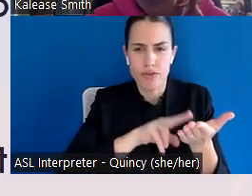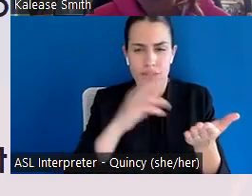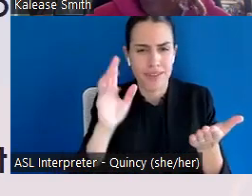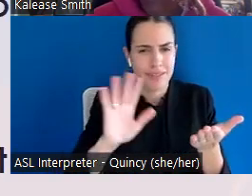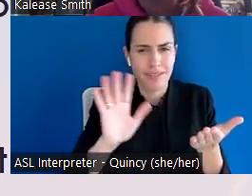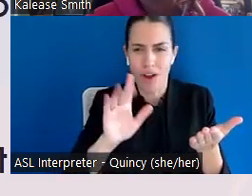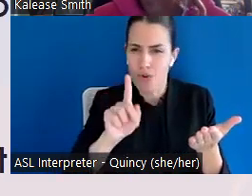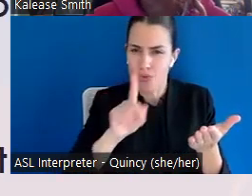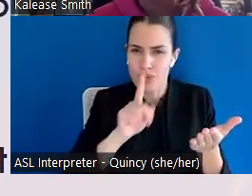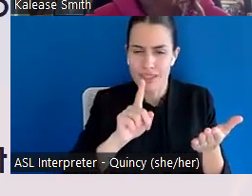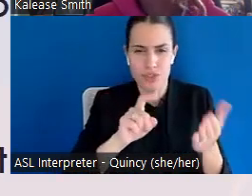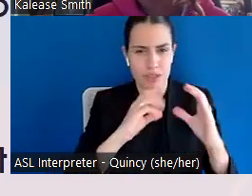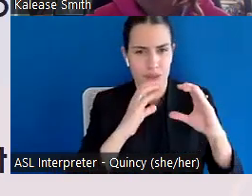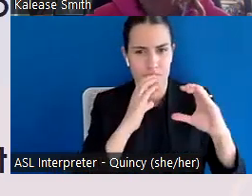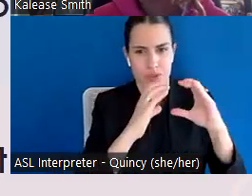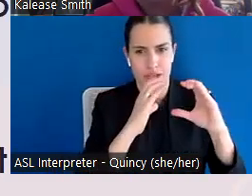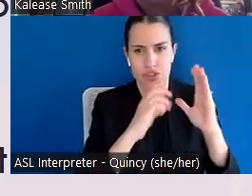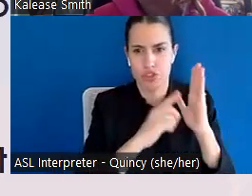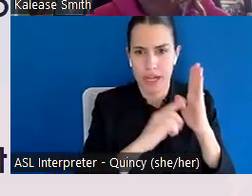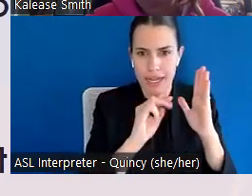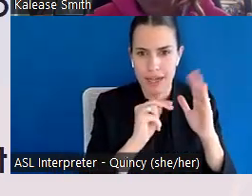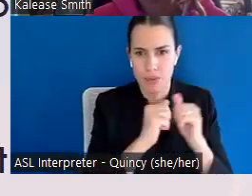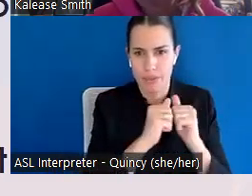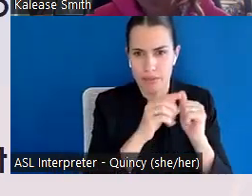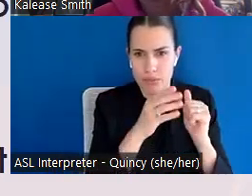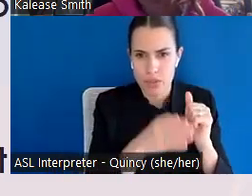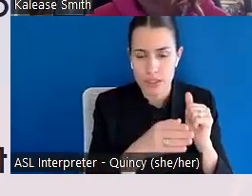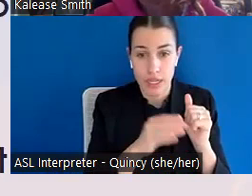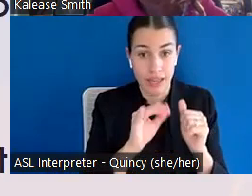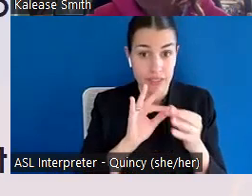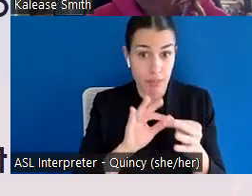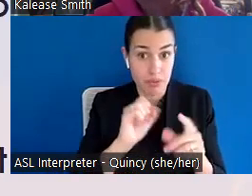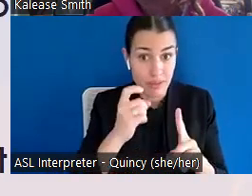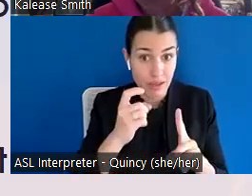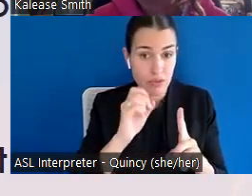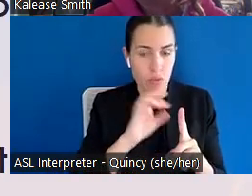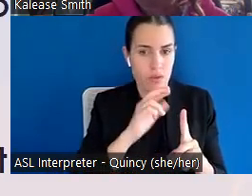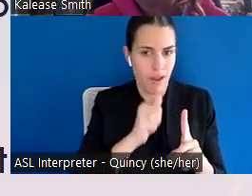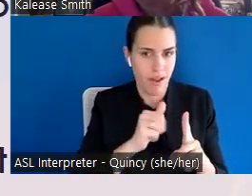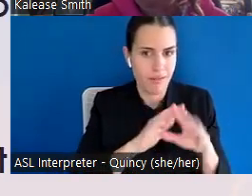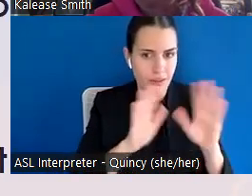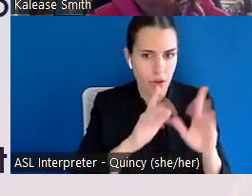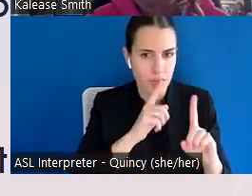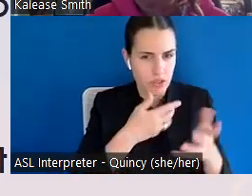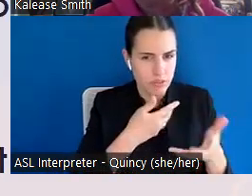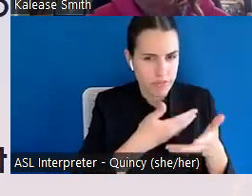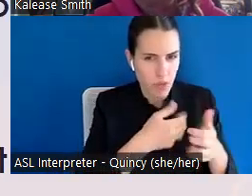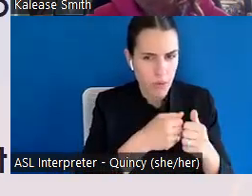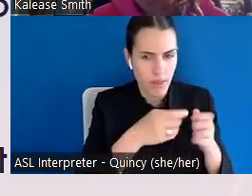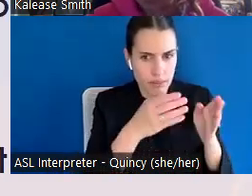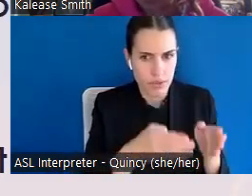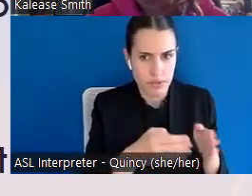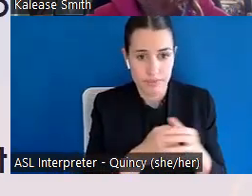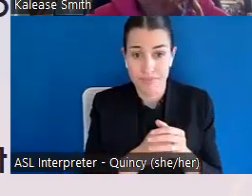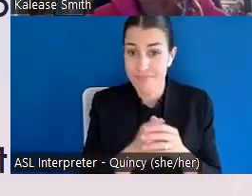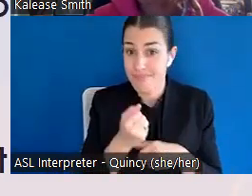checking in with that other person, whether it's about a sexual interaction or not. And so, and plenty of times when I was doing